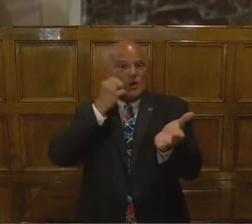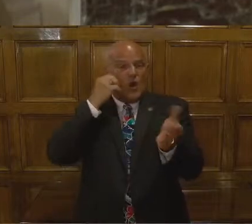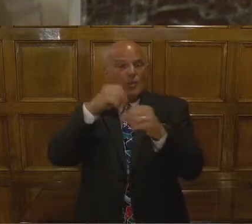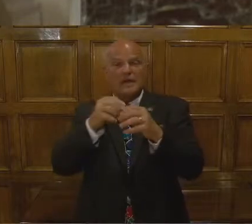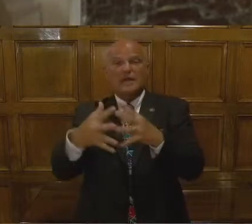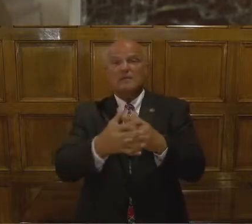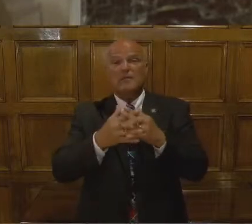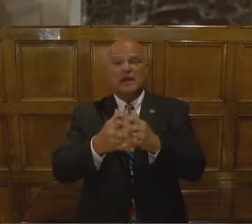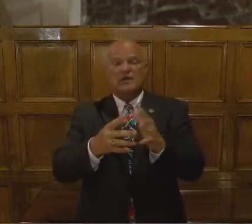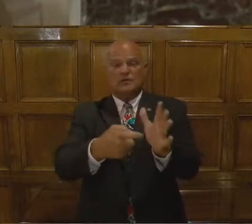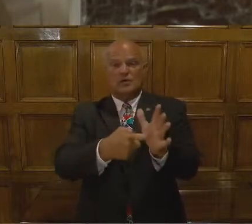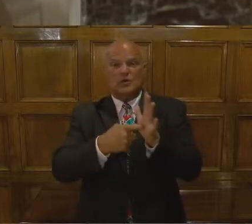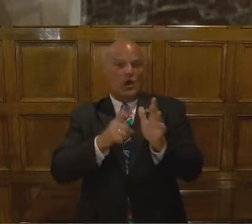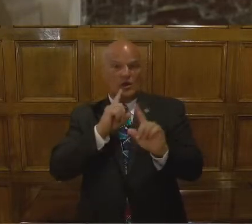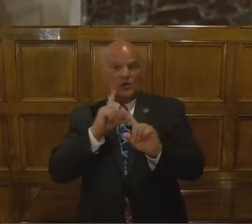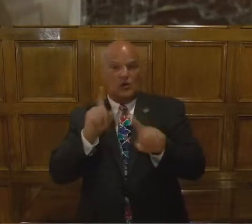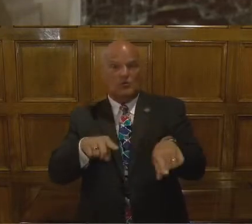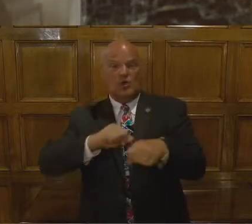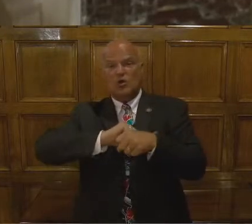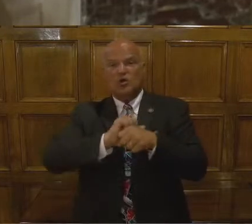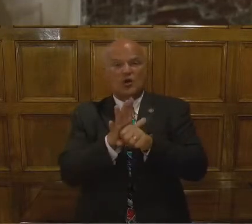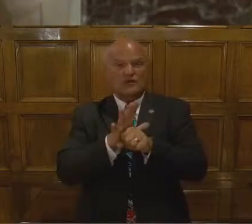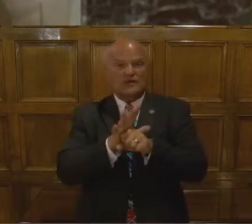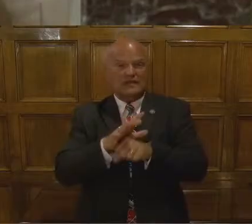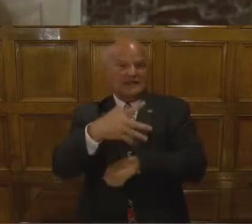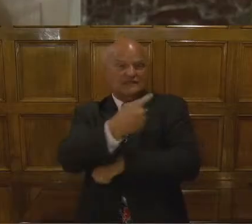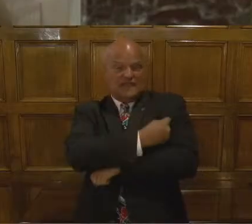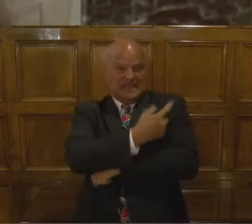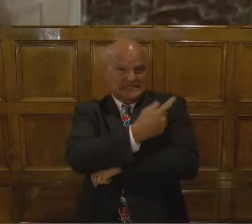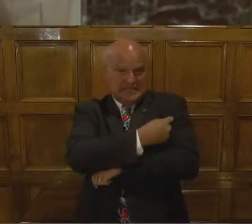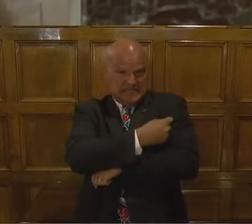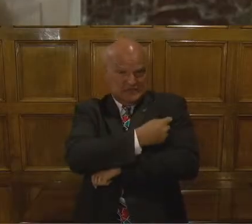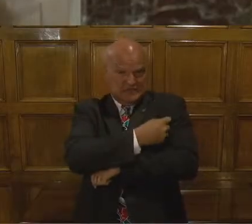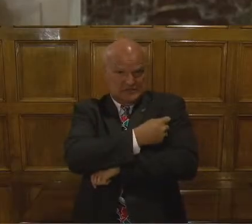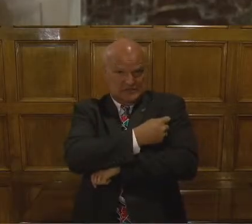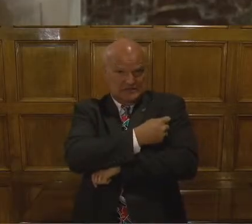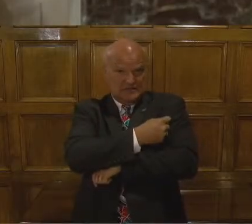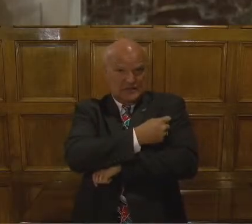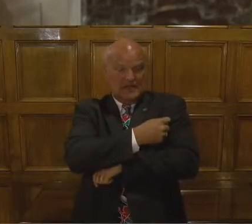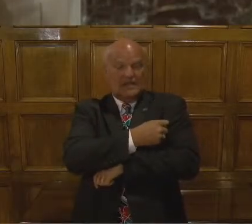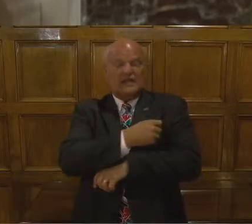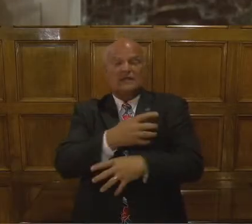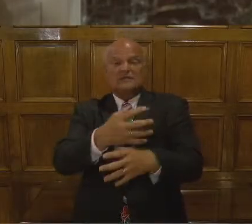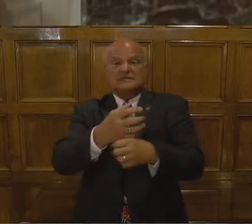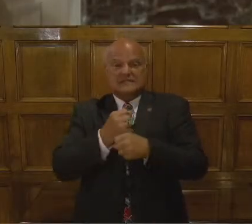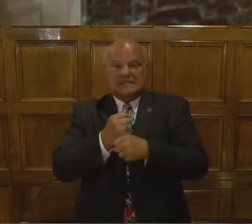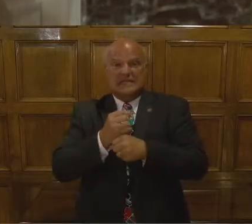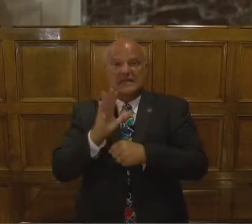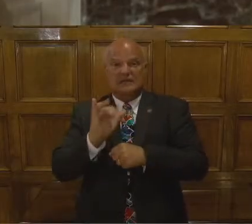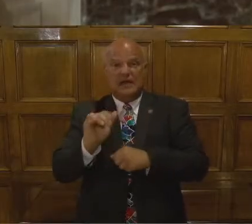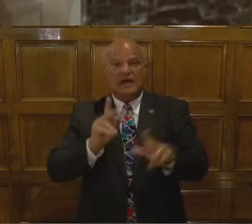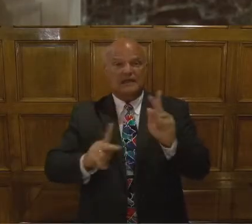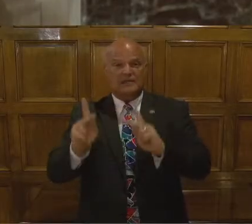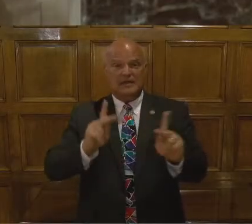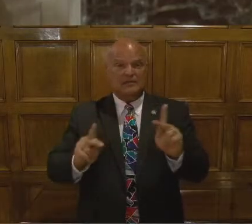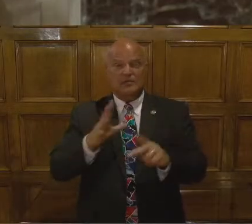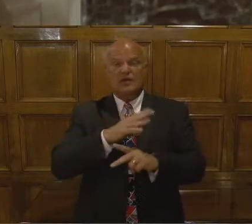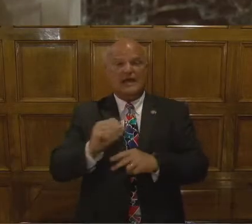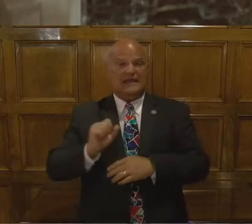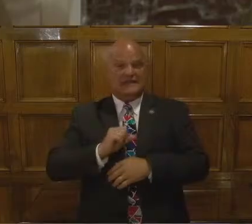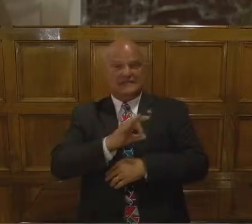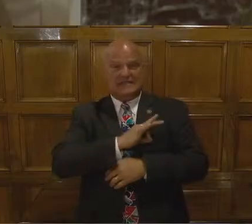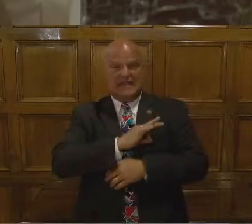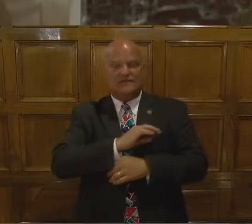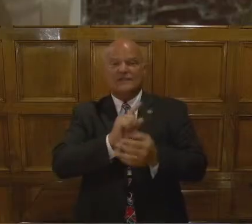America is required to report COVID-19 vaccinations that's been received by residents and staff. Last